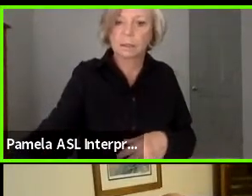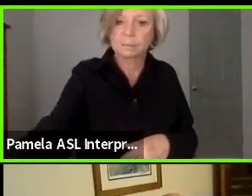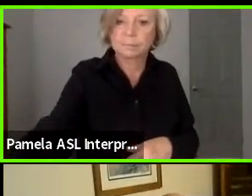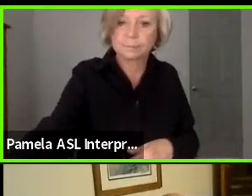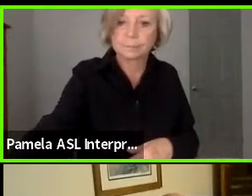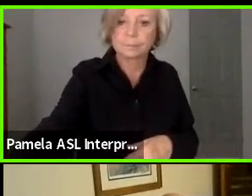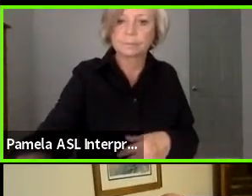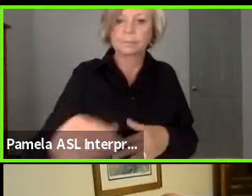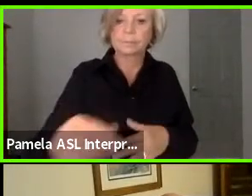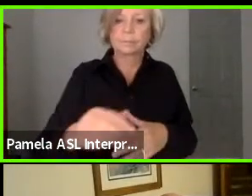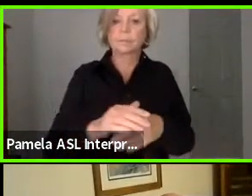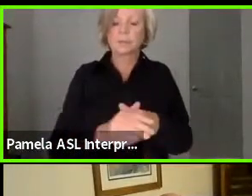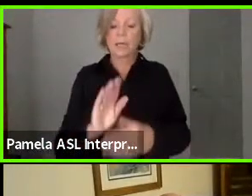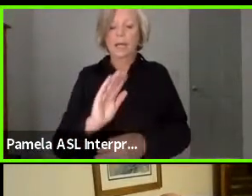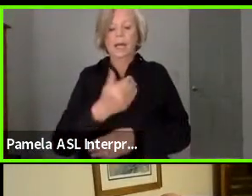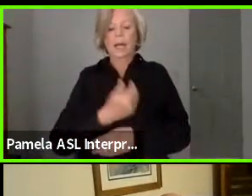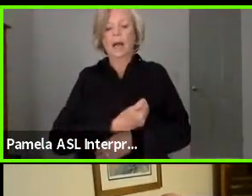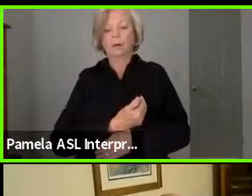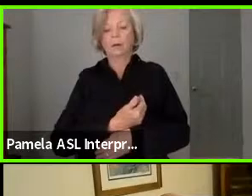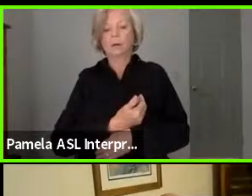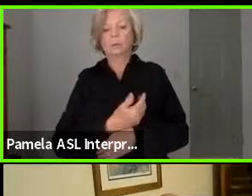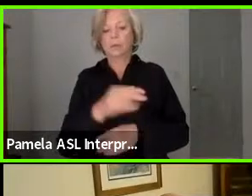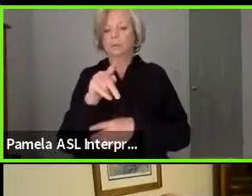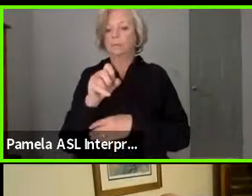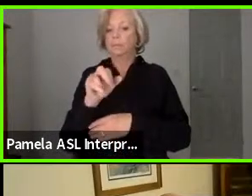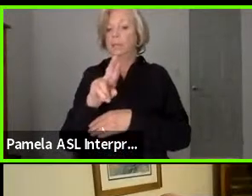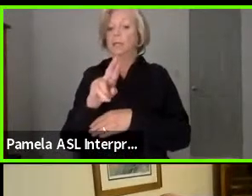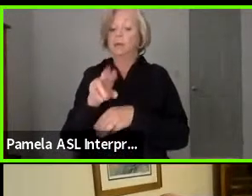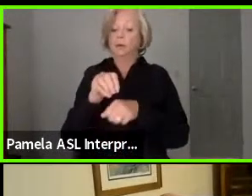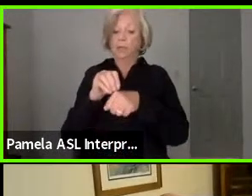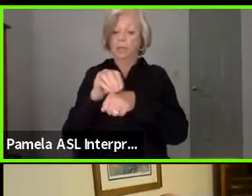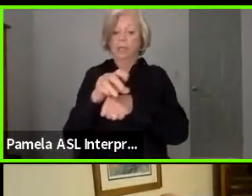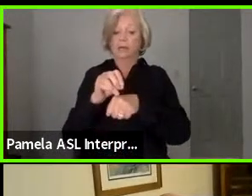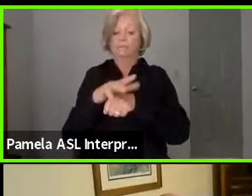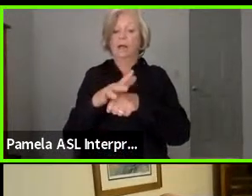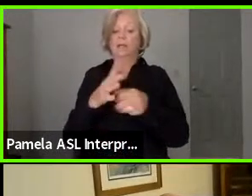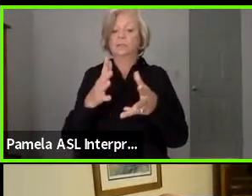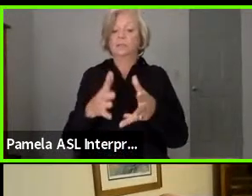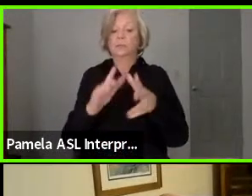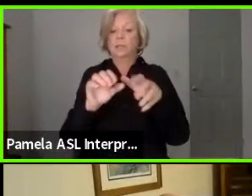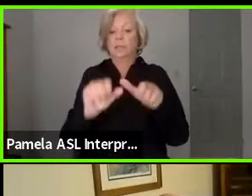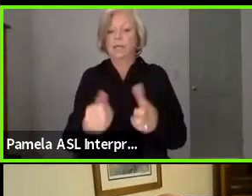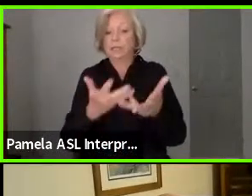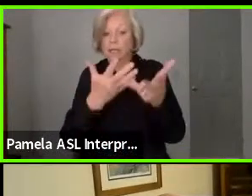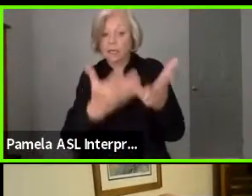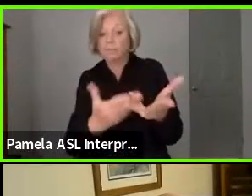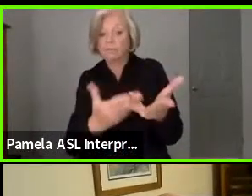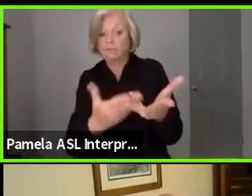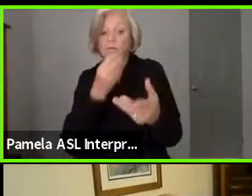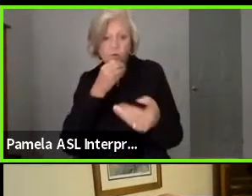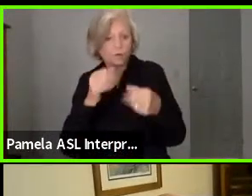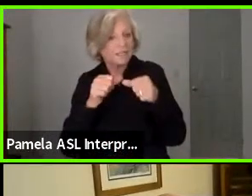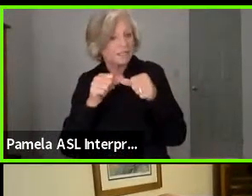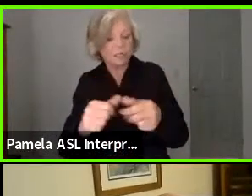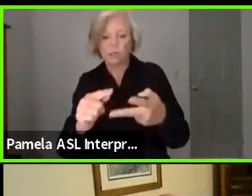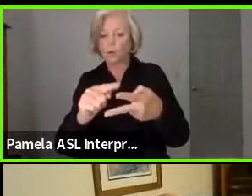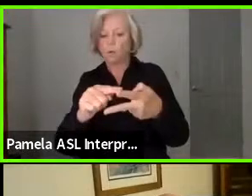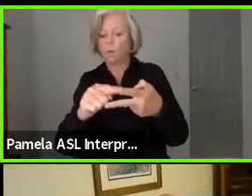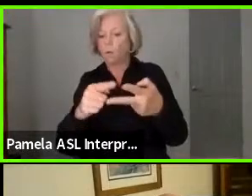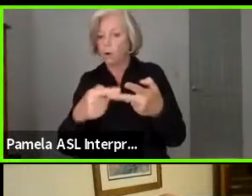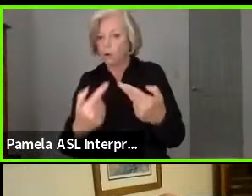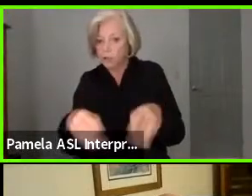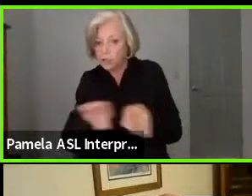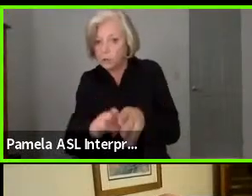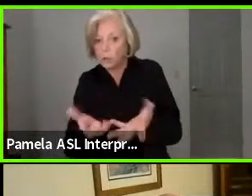immediately our peer advisors, they were able to deliver food, or deliver it to the door, have somebody pick it up, so that people